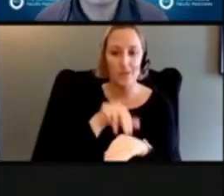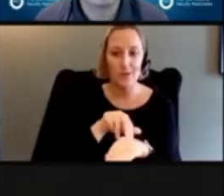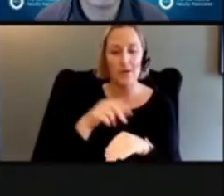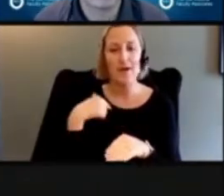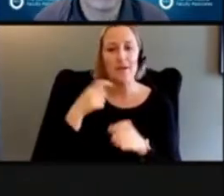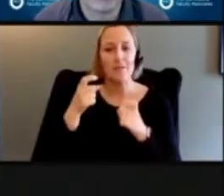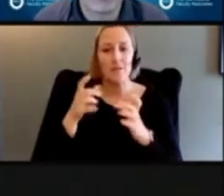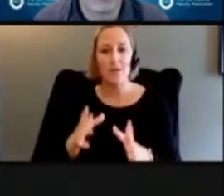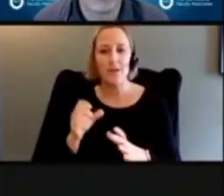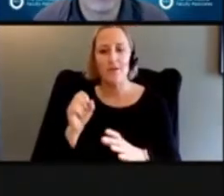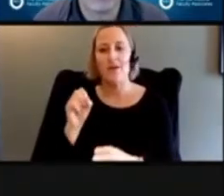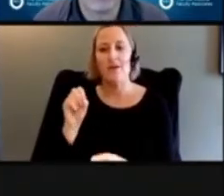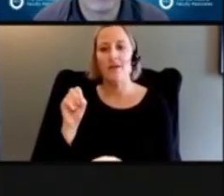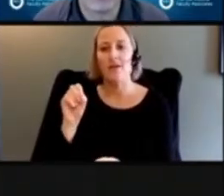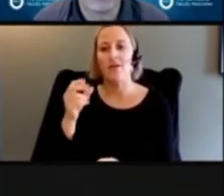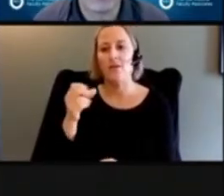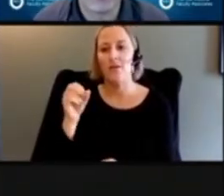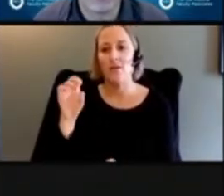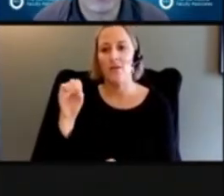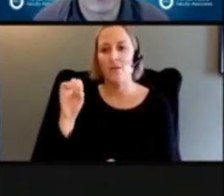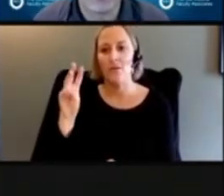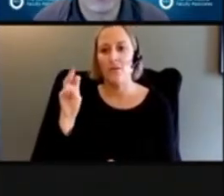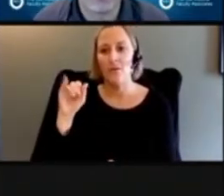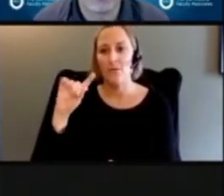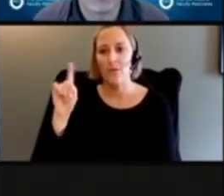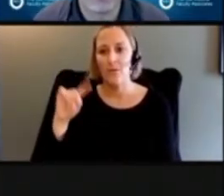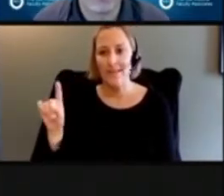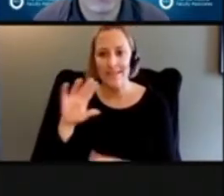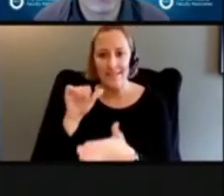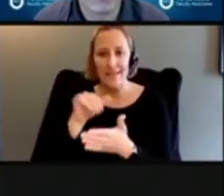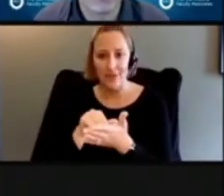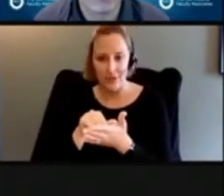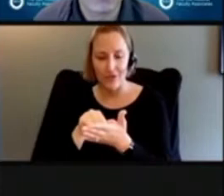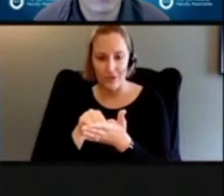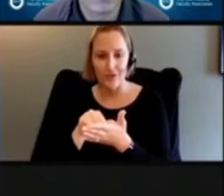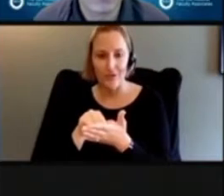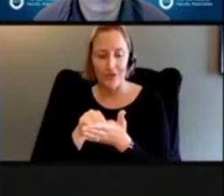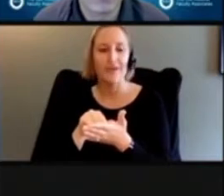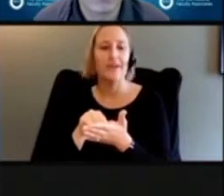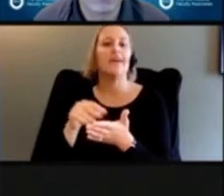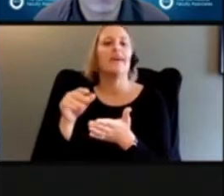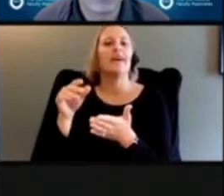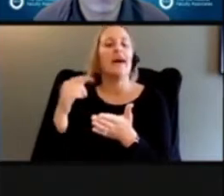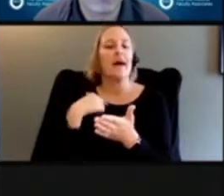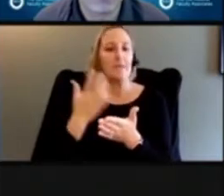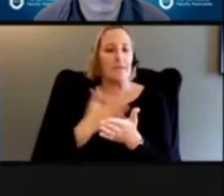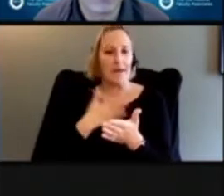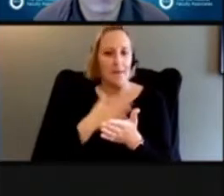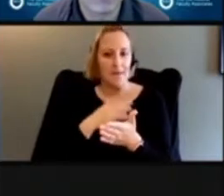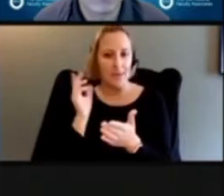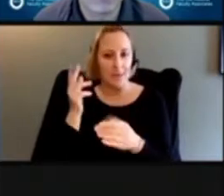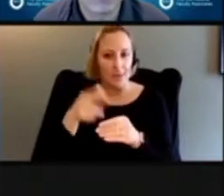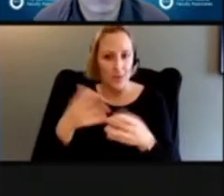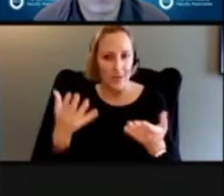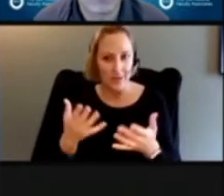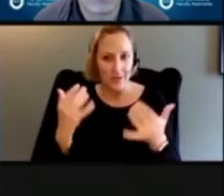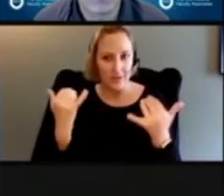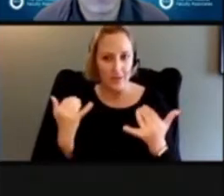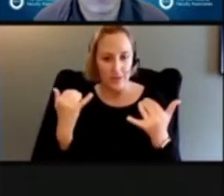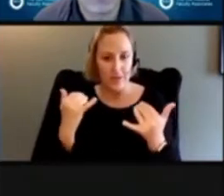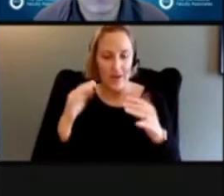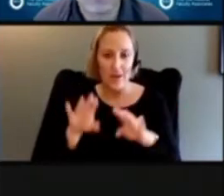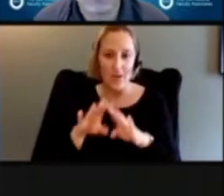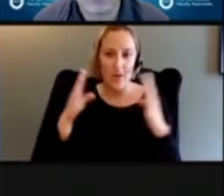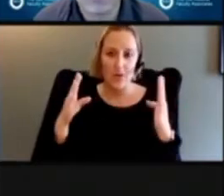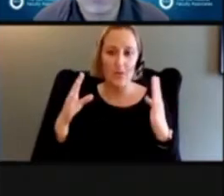Health Literacy at the University of Maryland College Park, and I'm happy to be here today at the opening plenary to be your moderator for